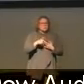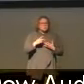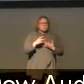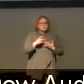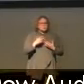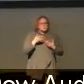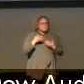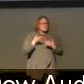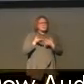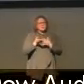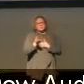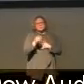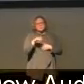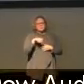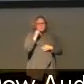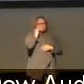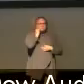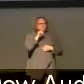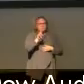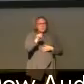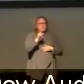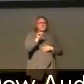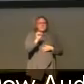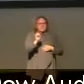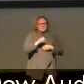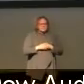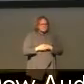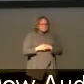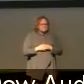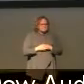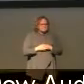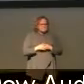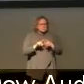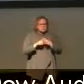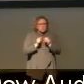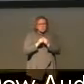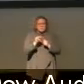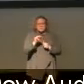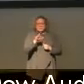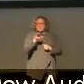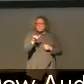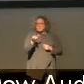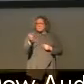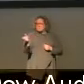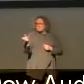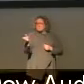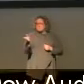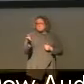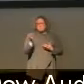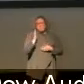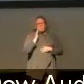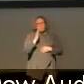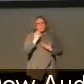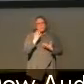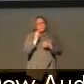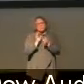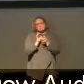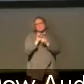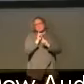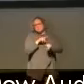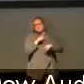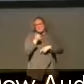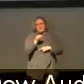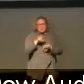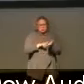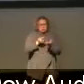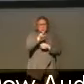the questions and begin to answer those. I think I'll start with Nancy to talk about nursing, the number of nursing questions. So when